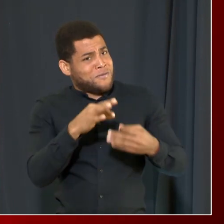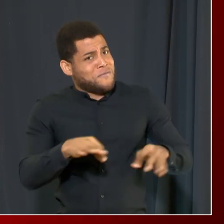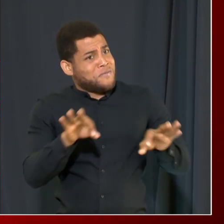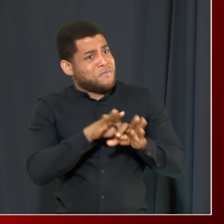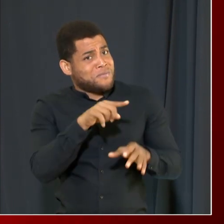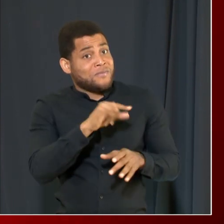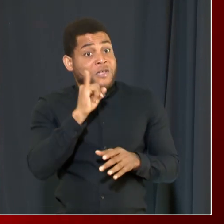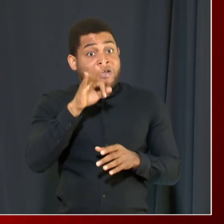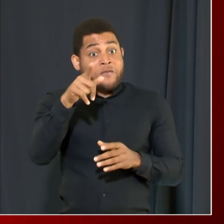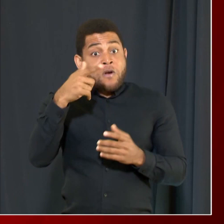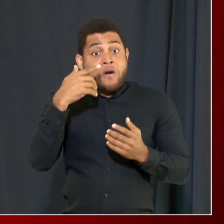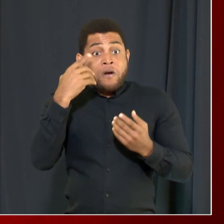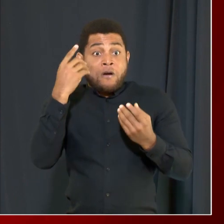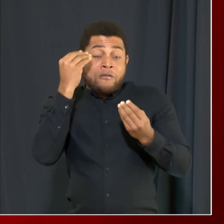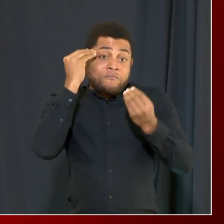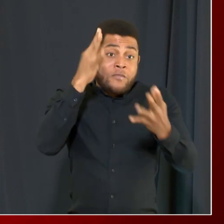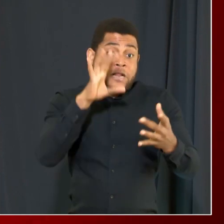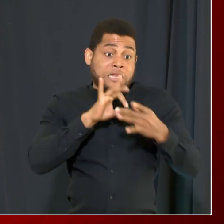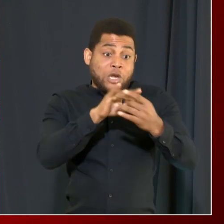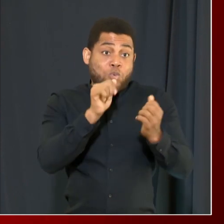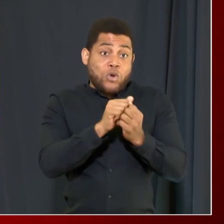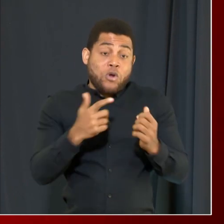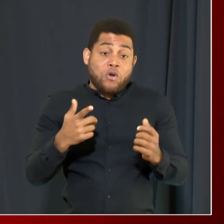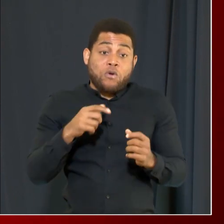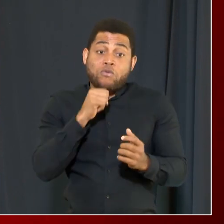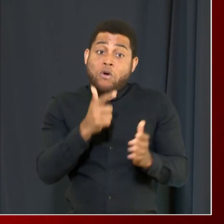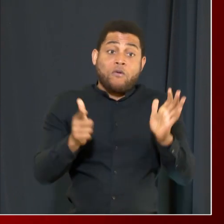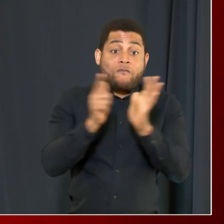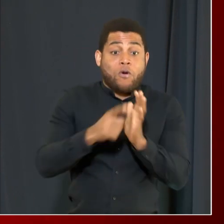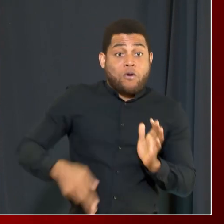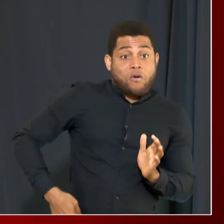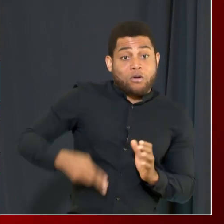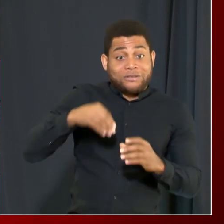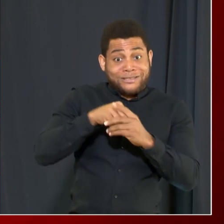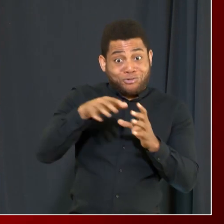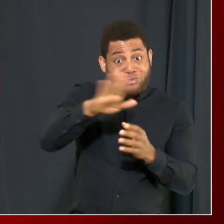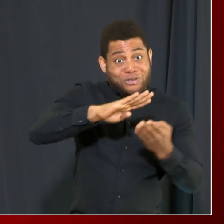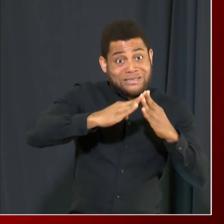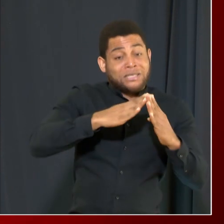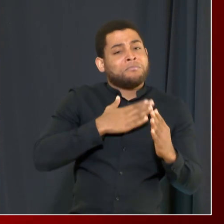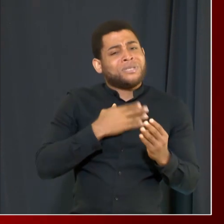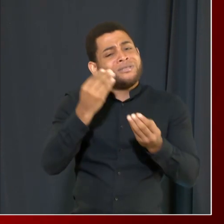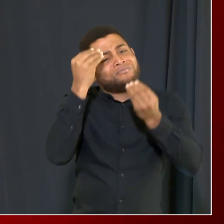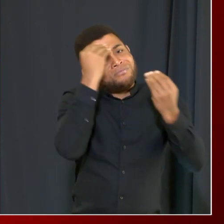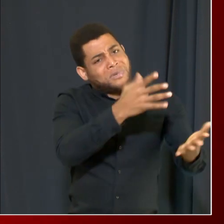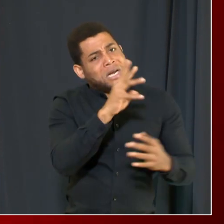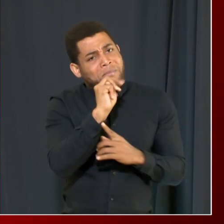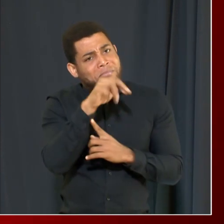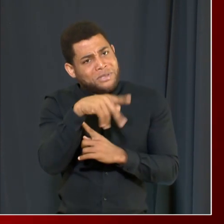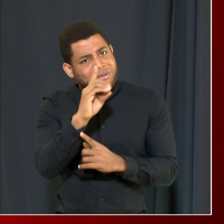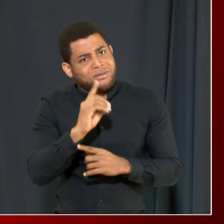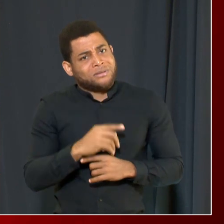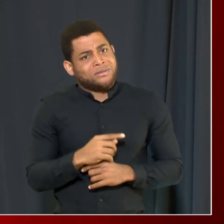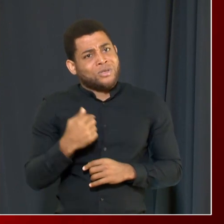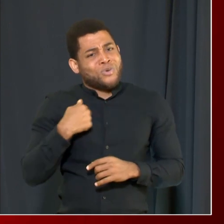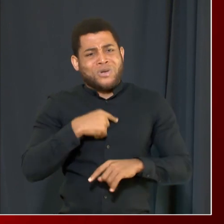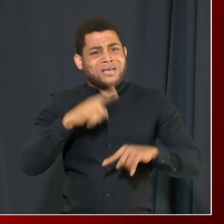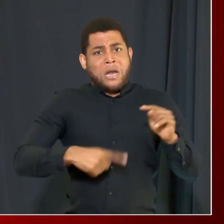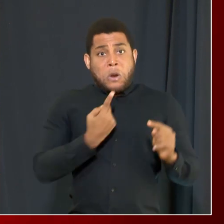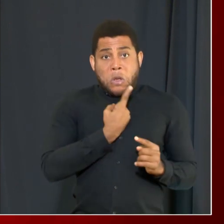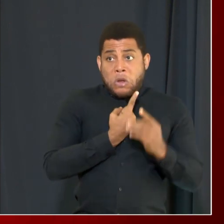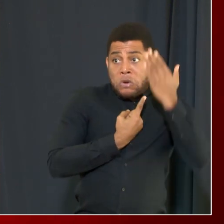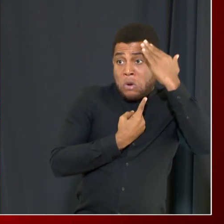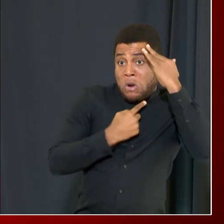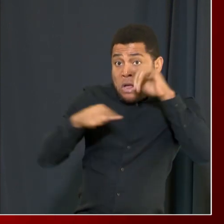illegal firearms in our community, please share that information with the Metropolitan Police Department. We cannot do it alone, and we are committed to a